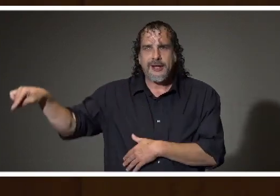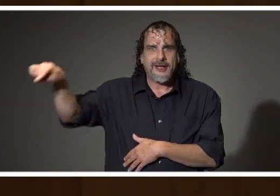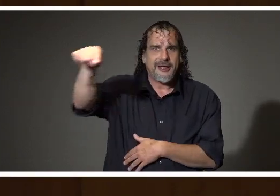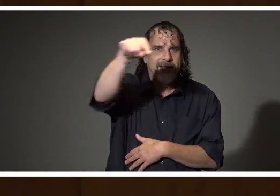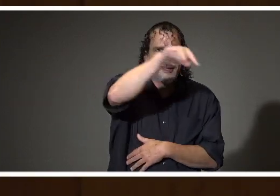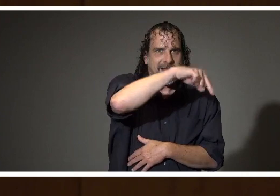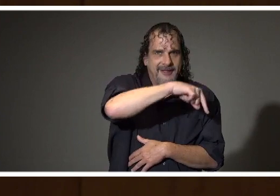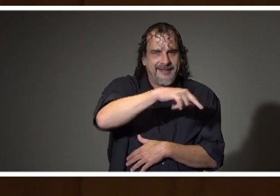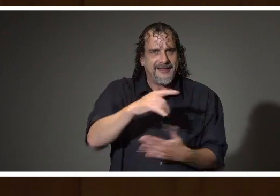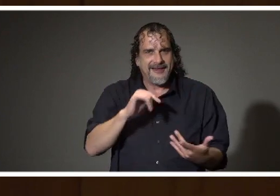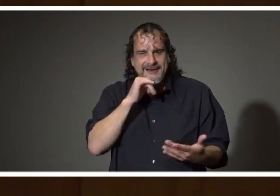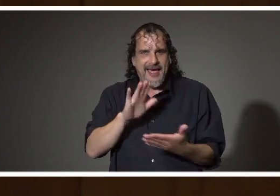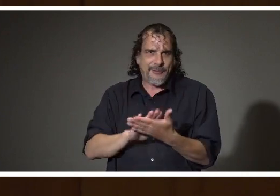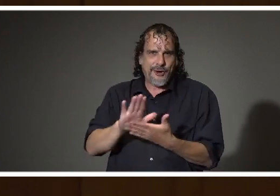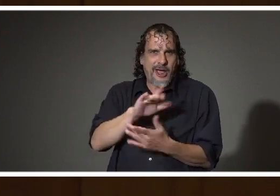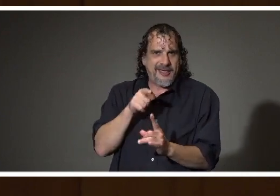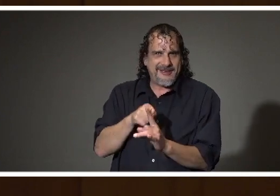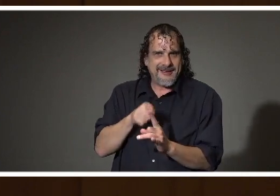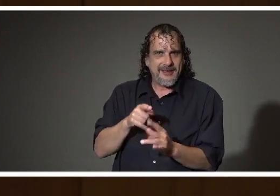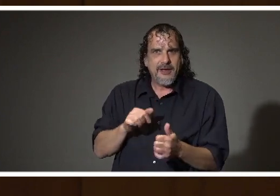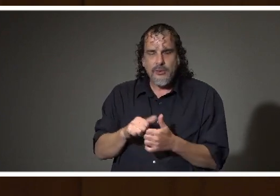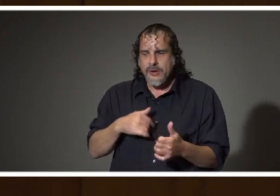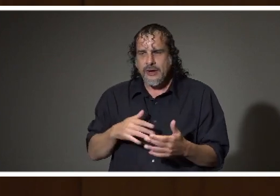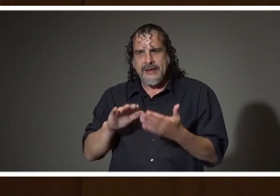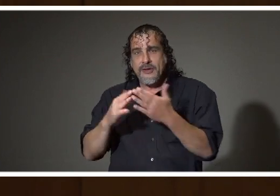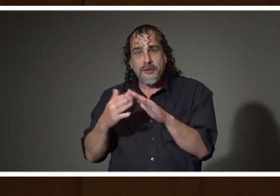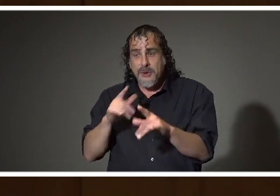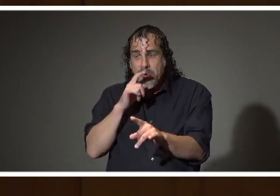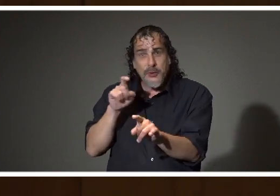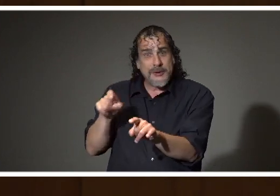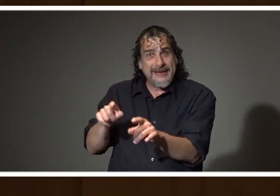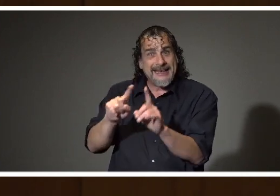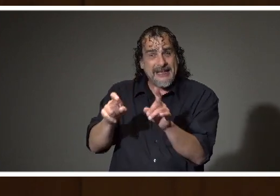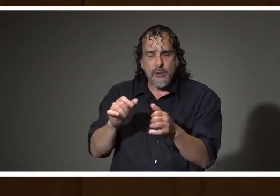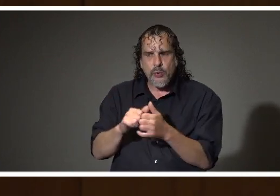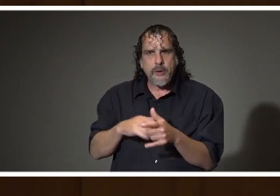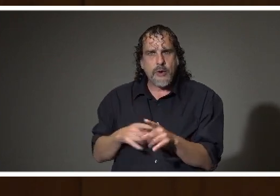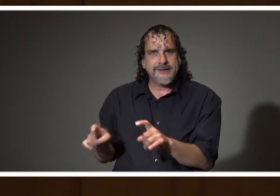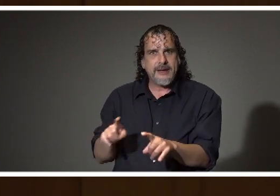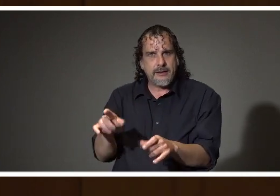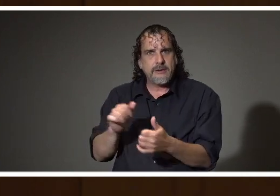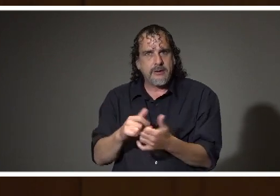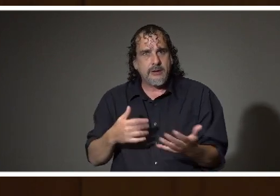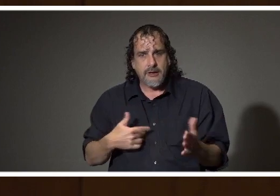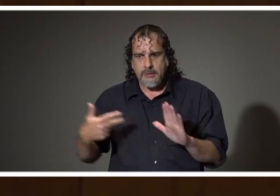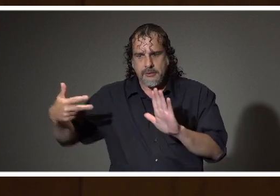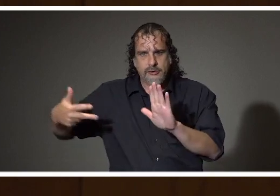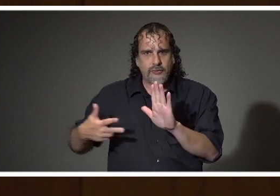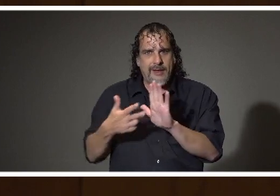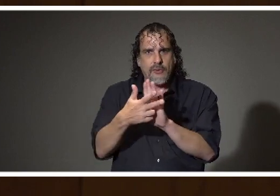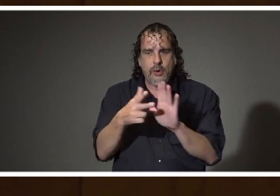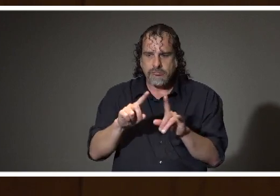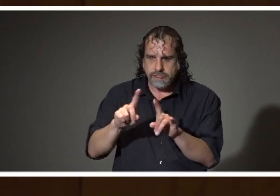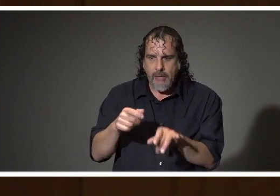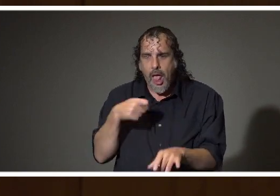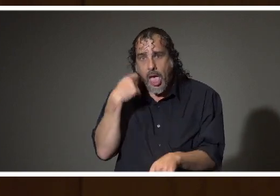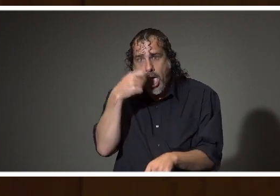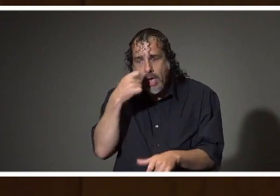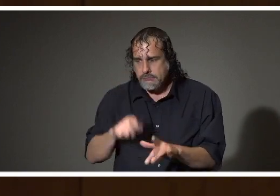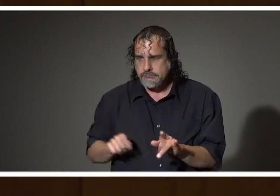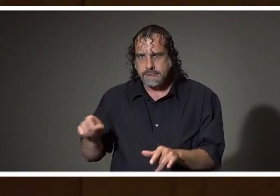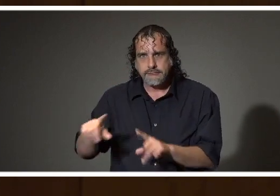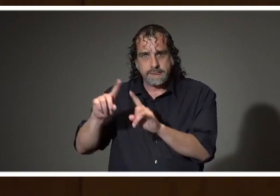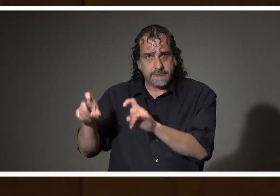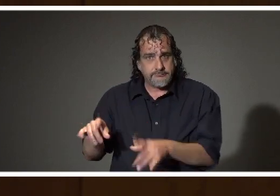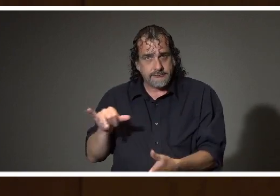get testing to communities in need. We will continue to do that, and sometimes it might be through drive-through testing